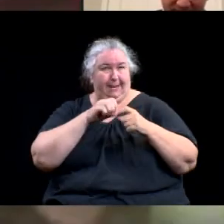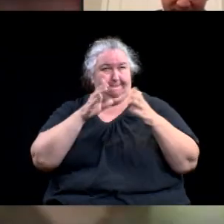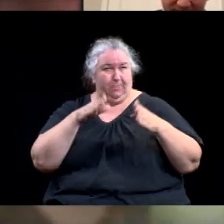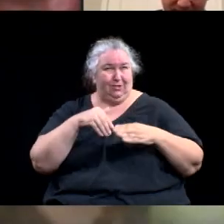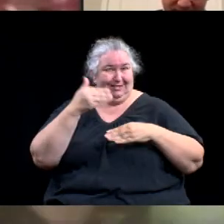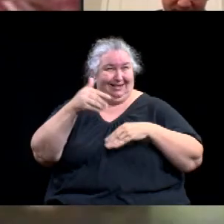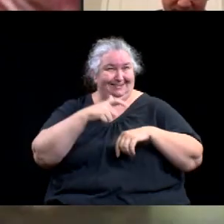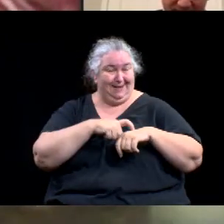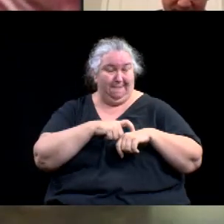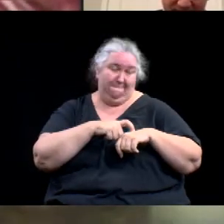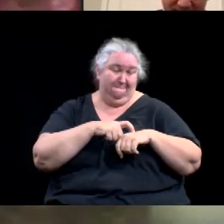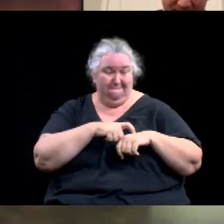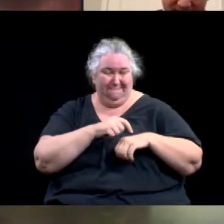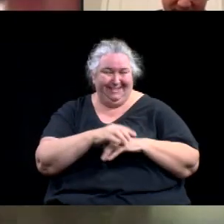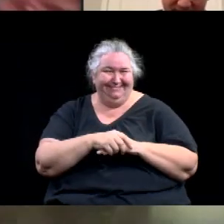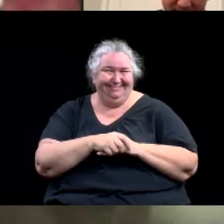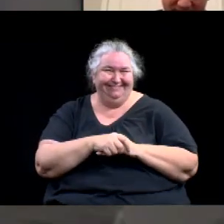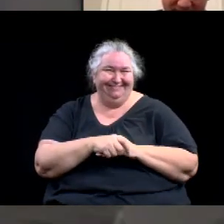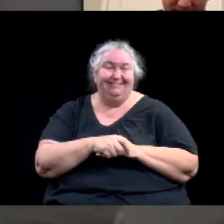I look forward to it.